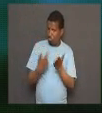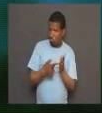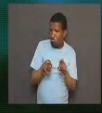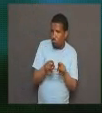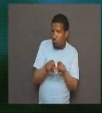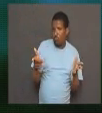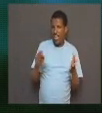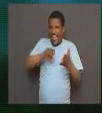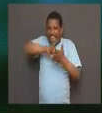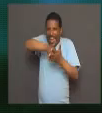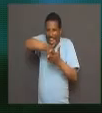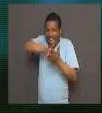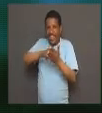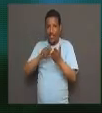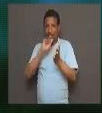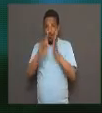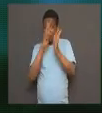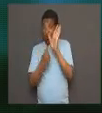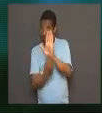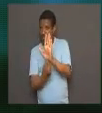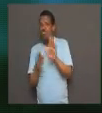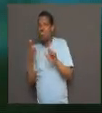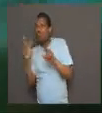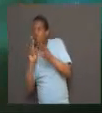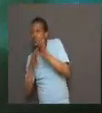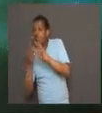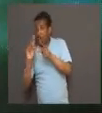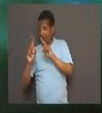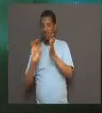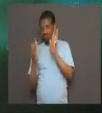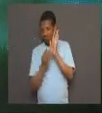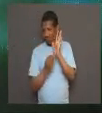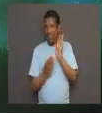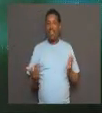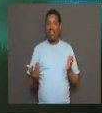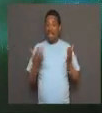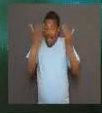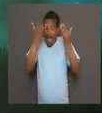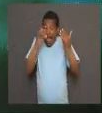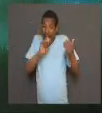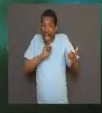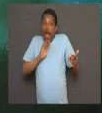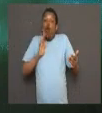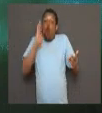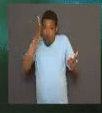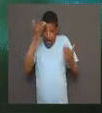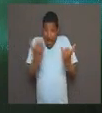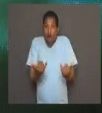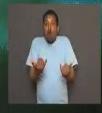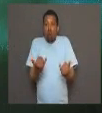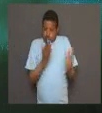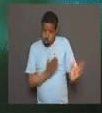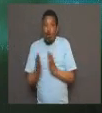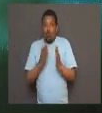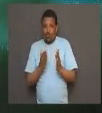as a key to the symbols you use. I will now produce a sketch map